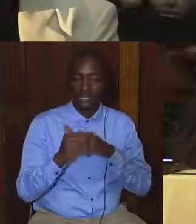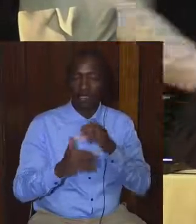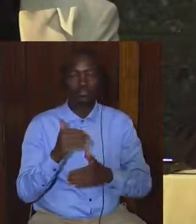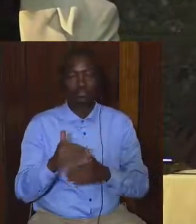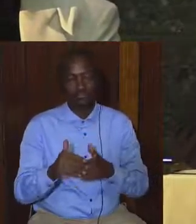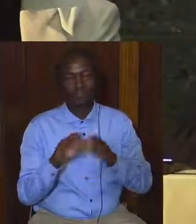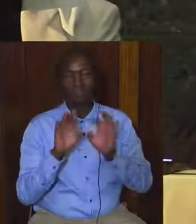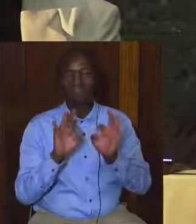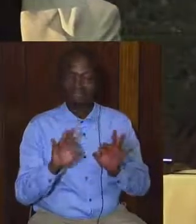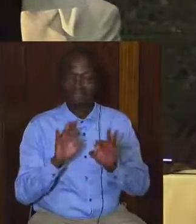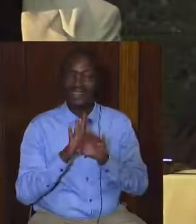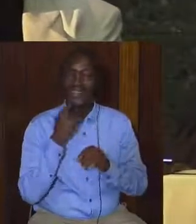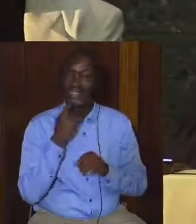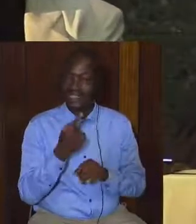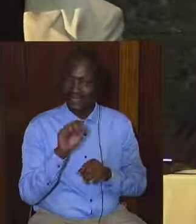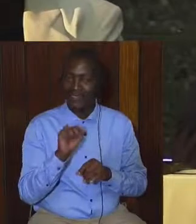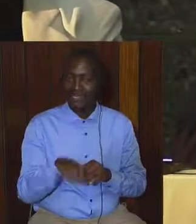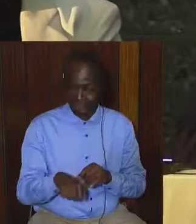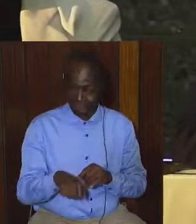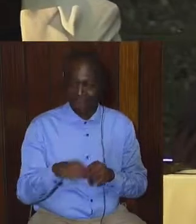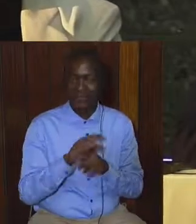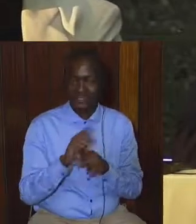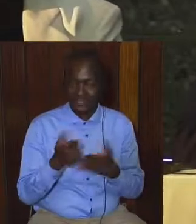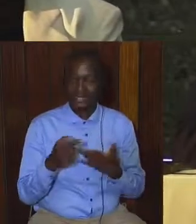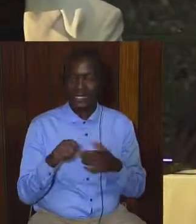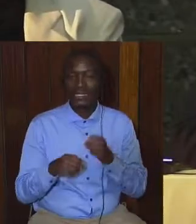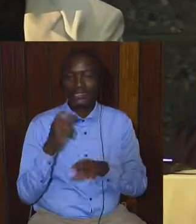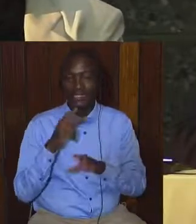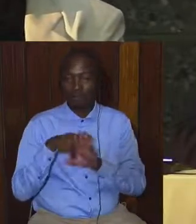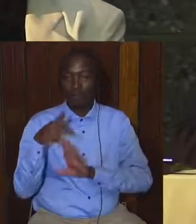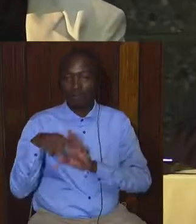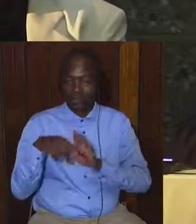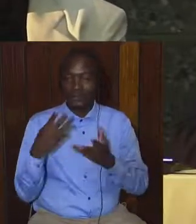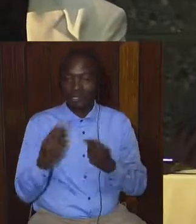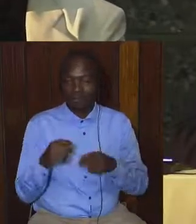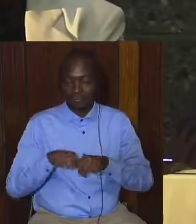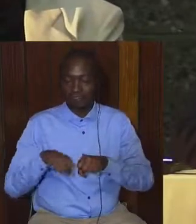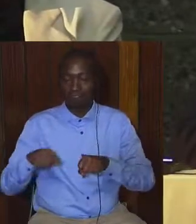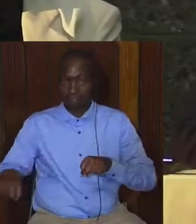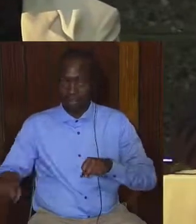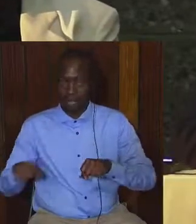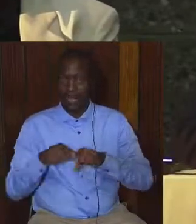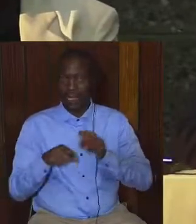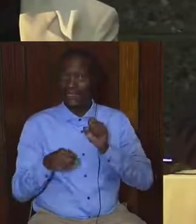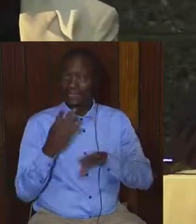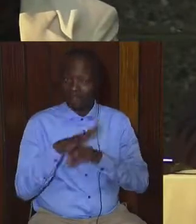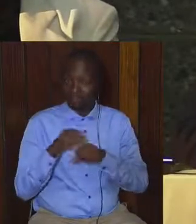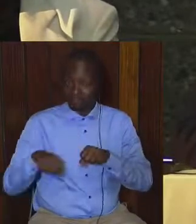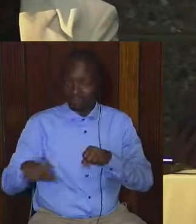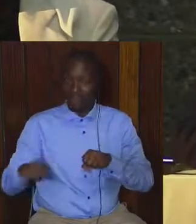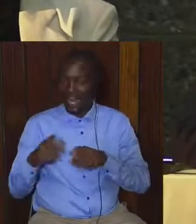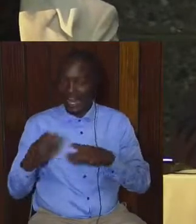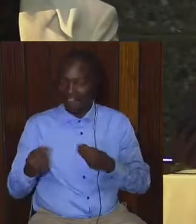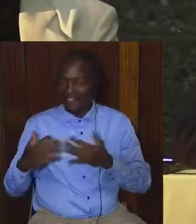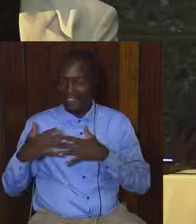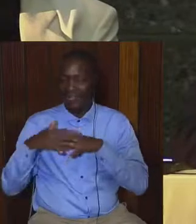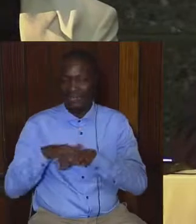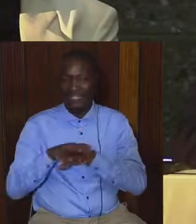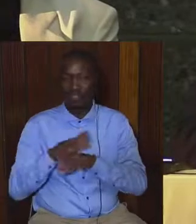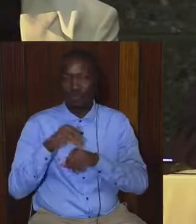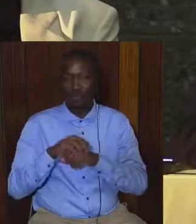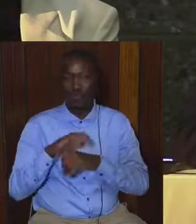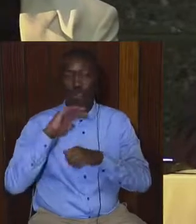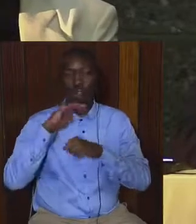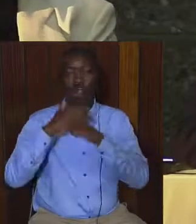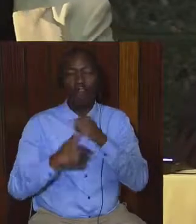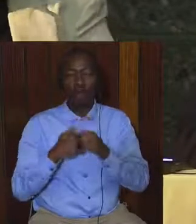to the committee that yes, there are projects that has been delayed, and some of these projects that has been delayed do have an impact on our overall